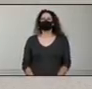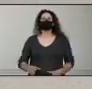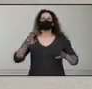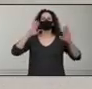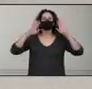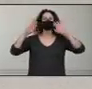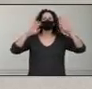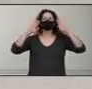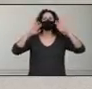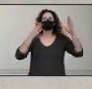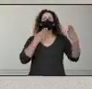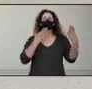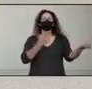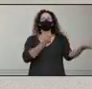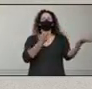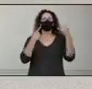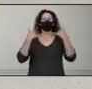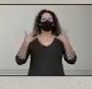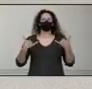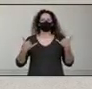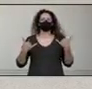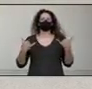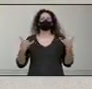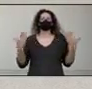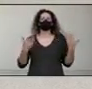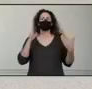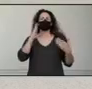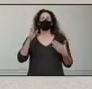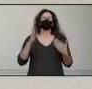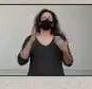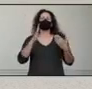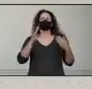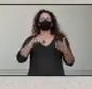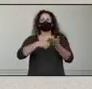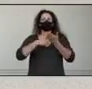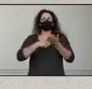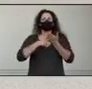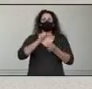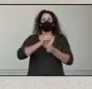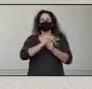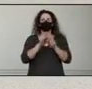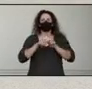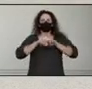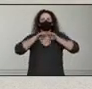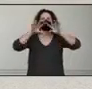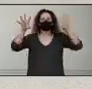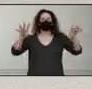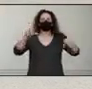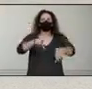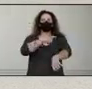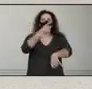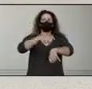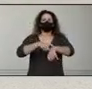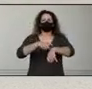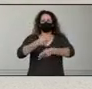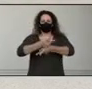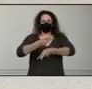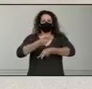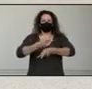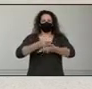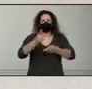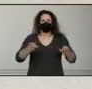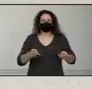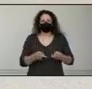Hello, everyone, and thank you for being here today. We are here to address outbreaks in long-term care facilities and homeless housing